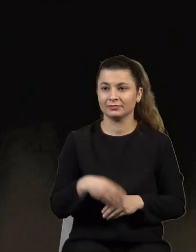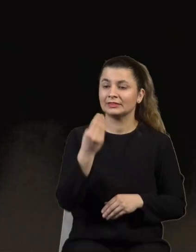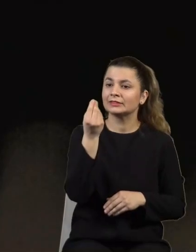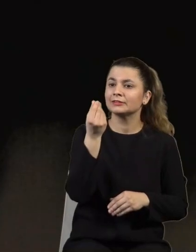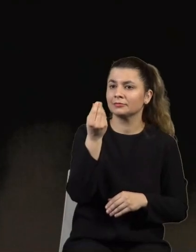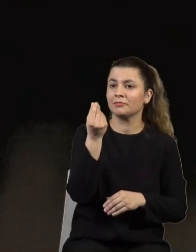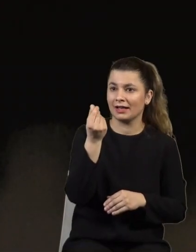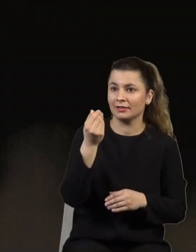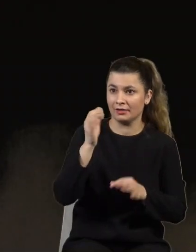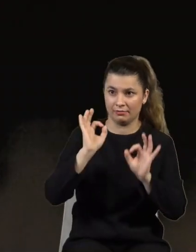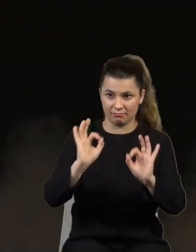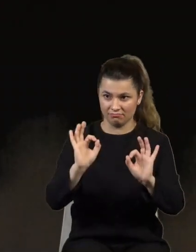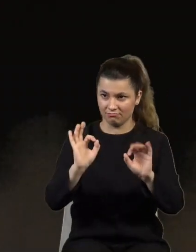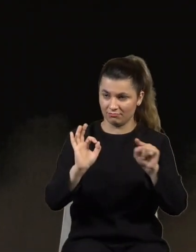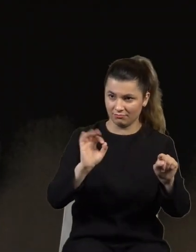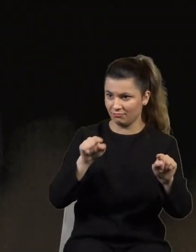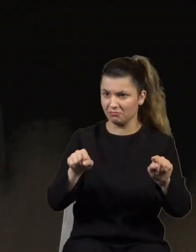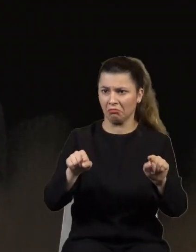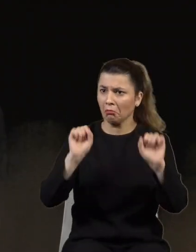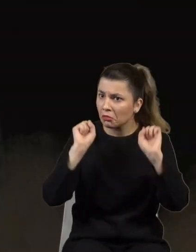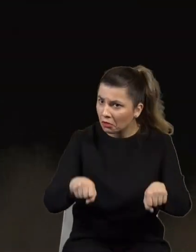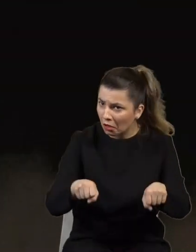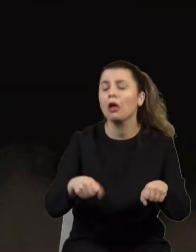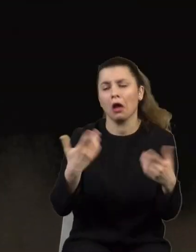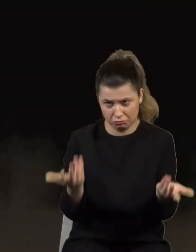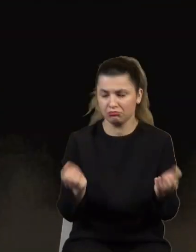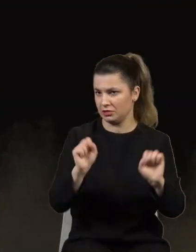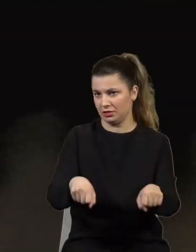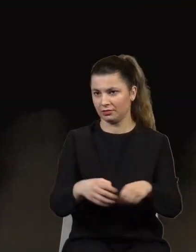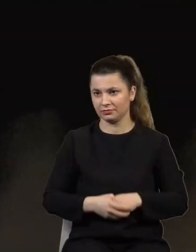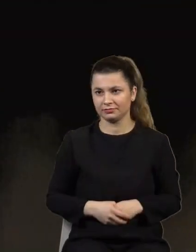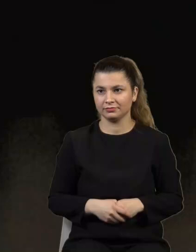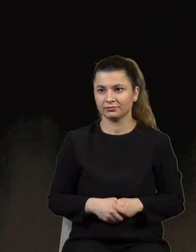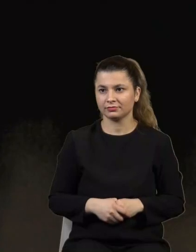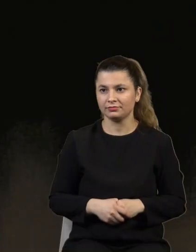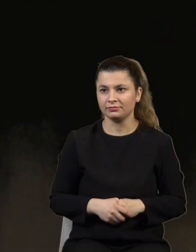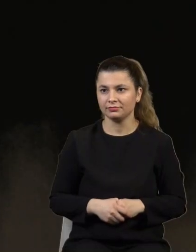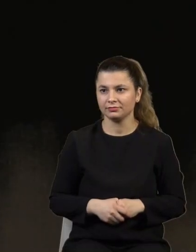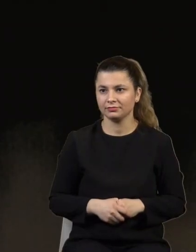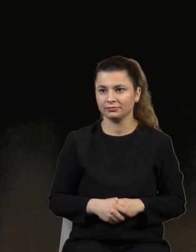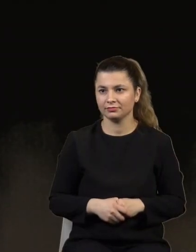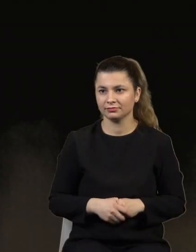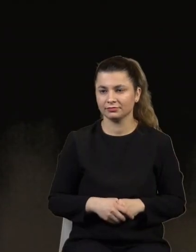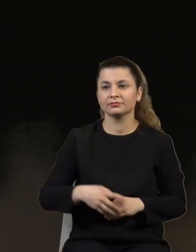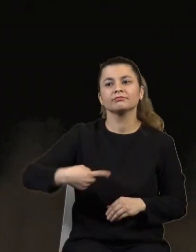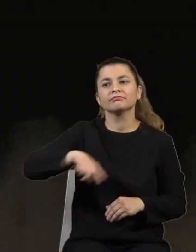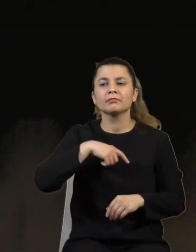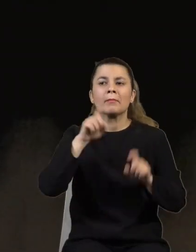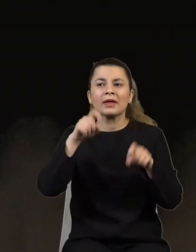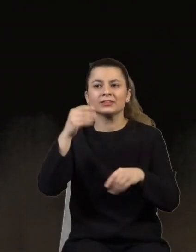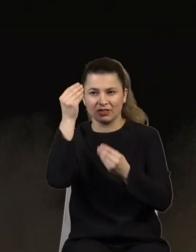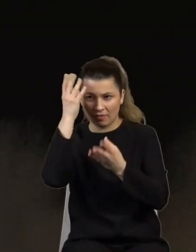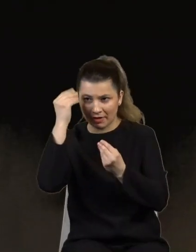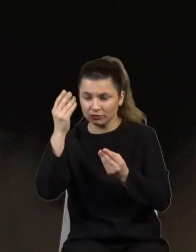get better in data collection, data analysis, cost-benefit analysis, looking